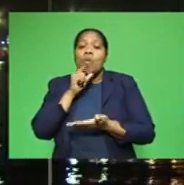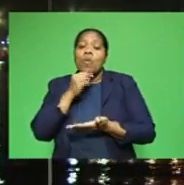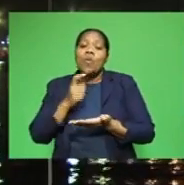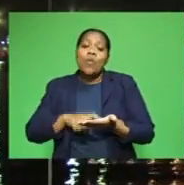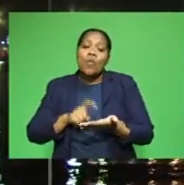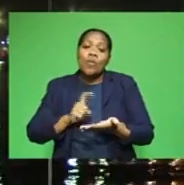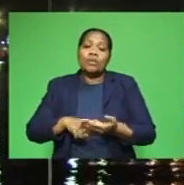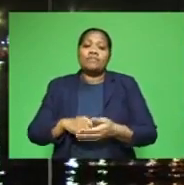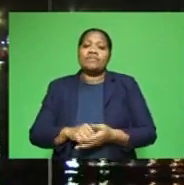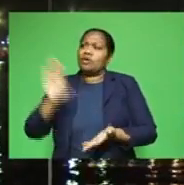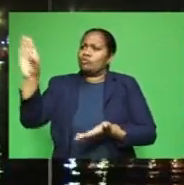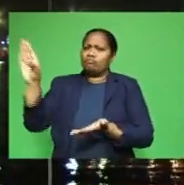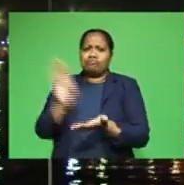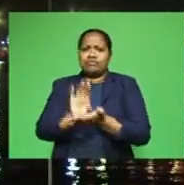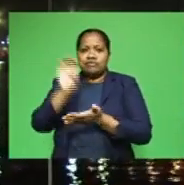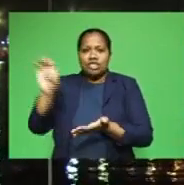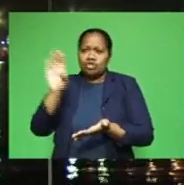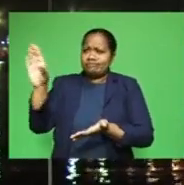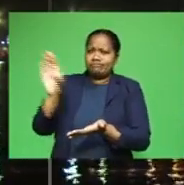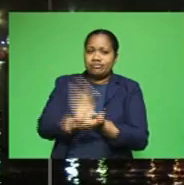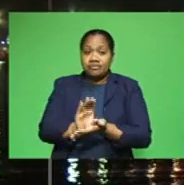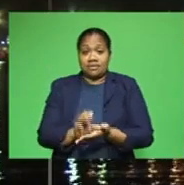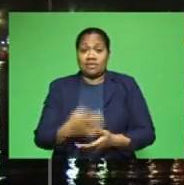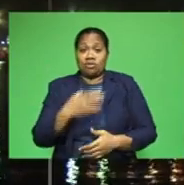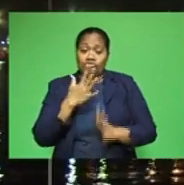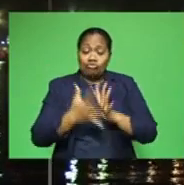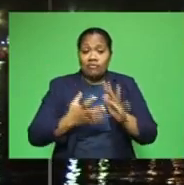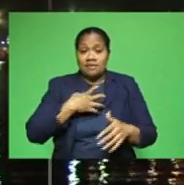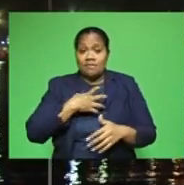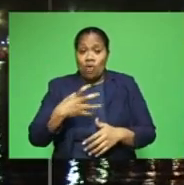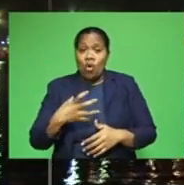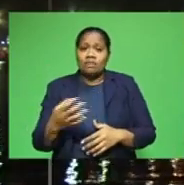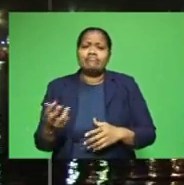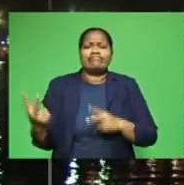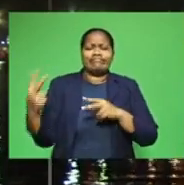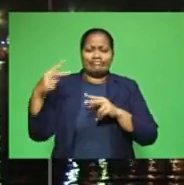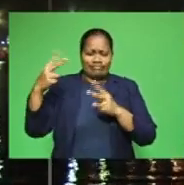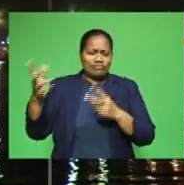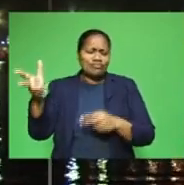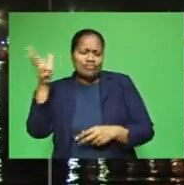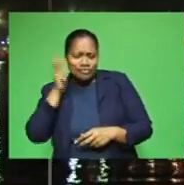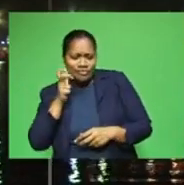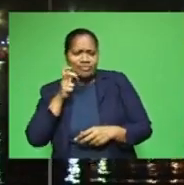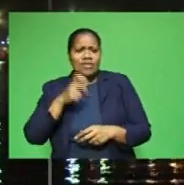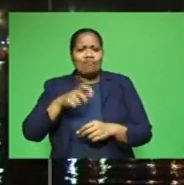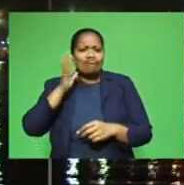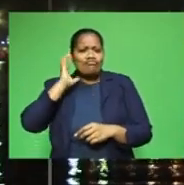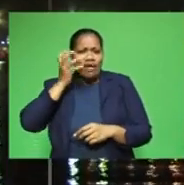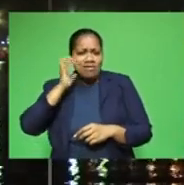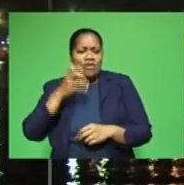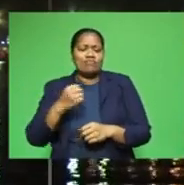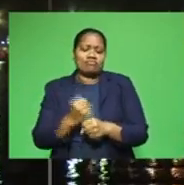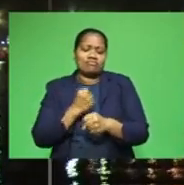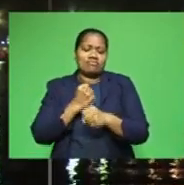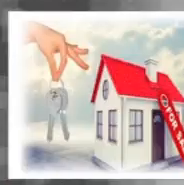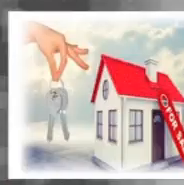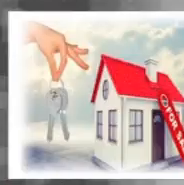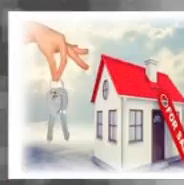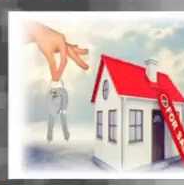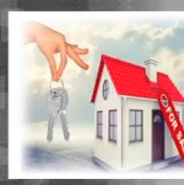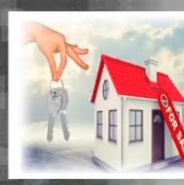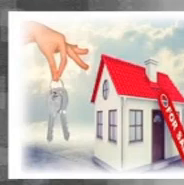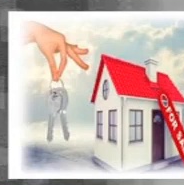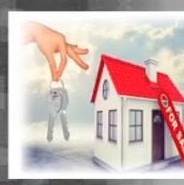dollars for Fiji. Now for these stories and others, tune in daily to our sister radio station Gold FM. Our poll question we're